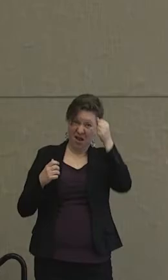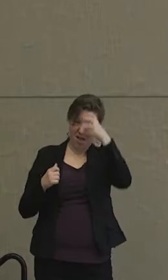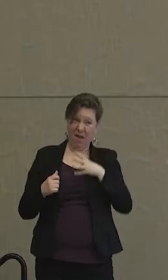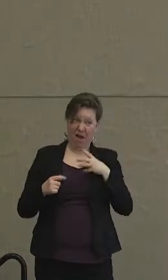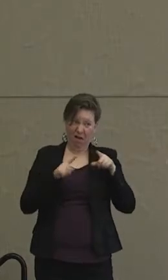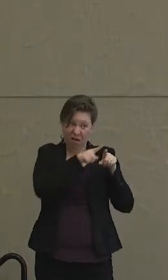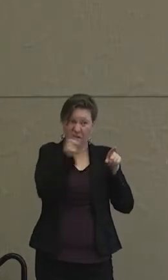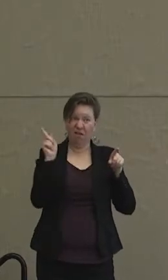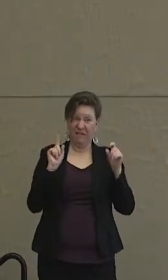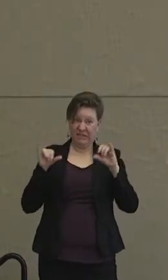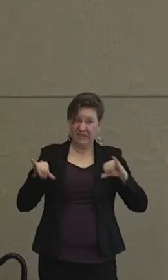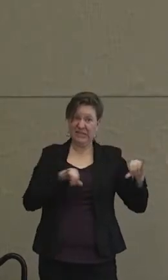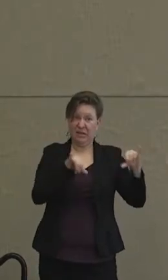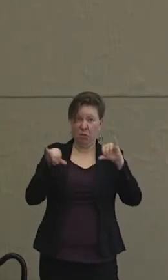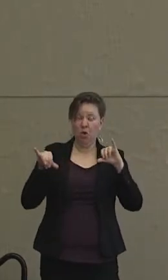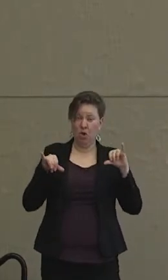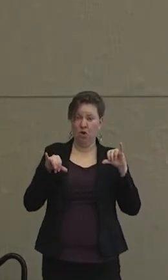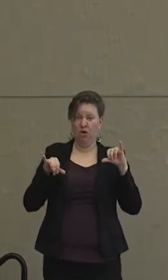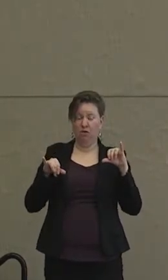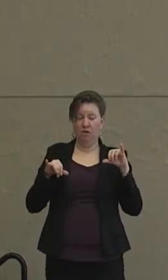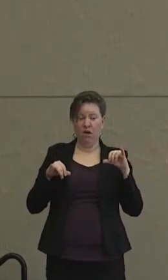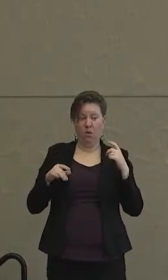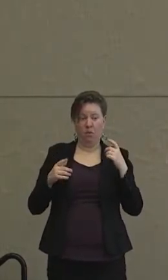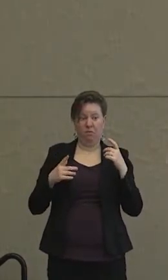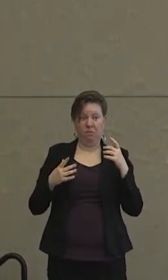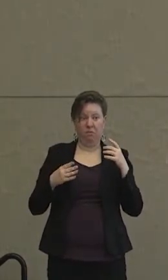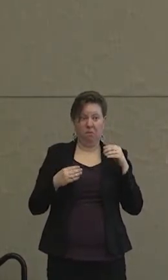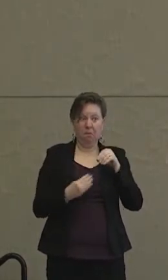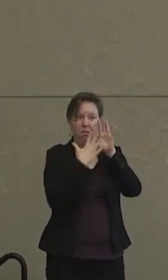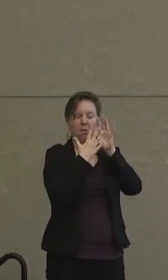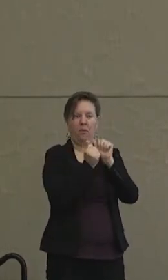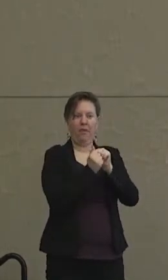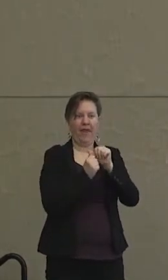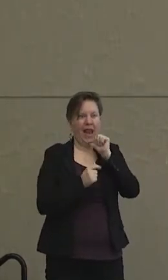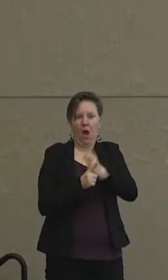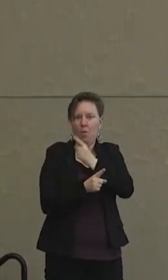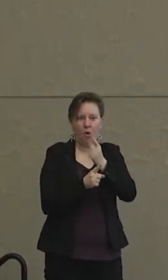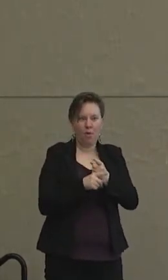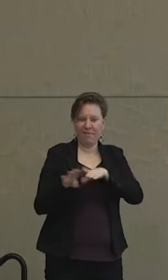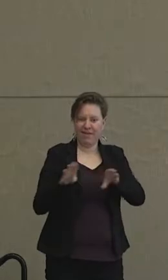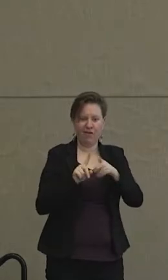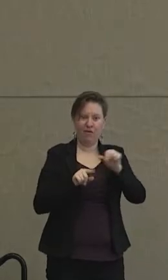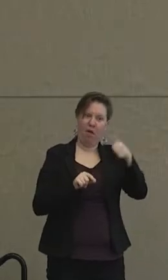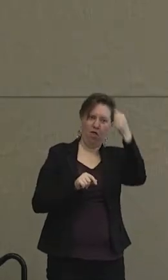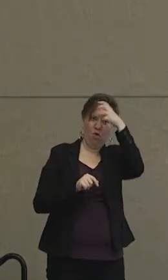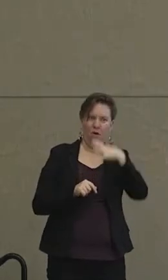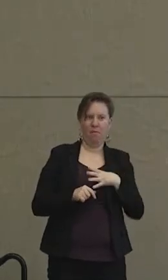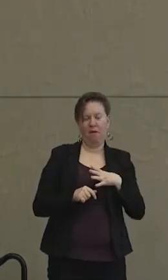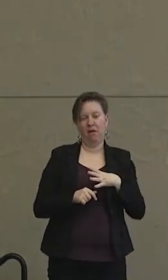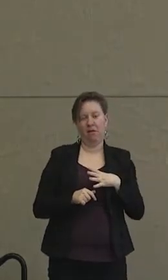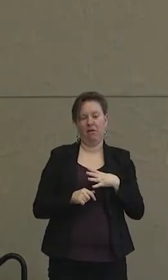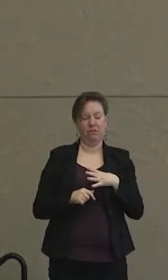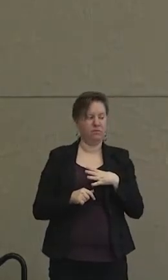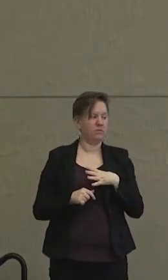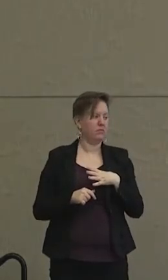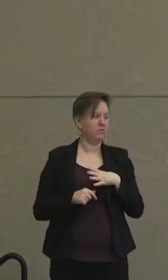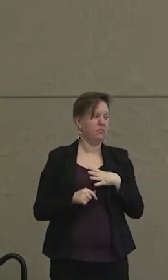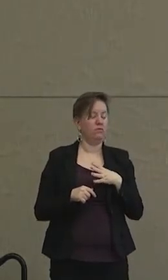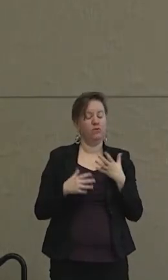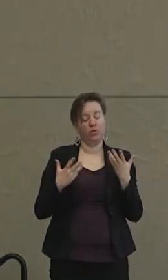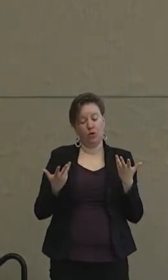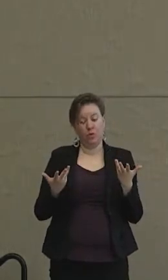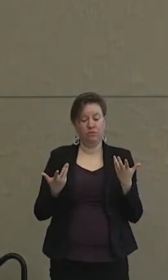encounters with inappropriate behavior by other men, by and large. So